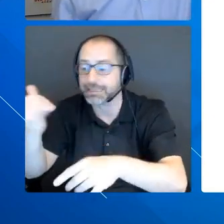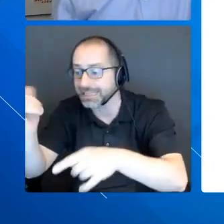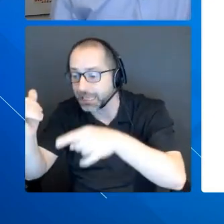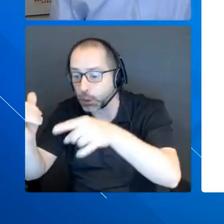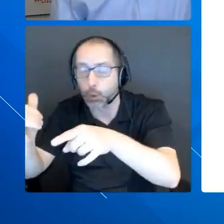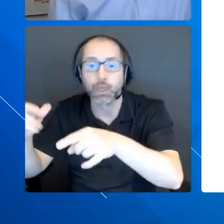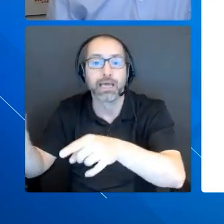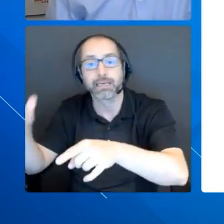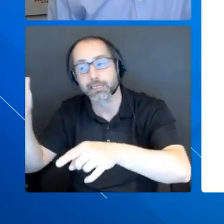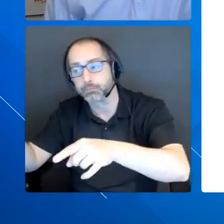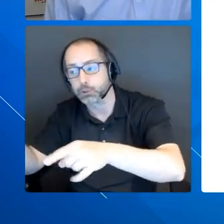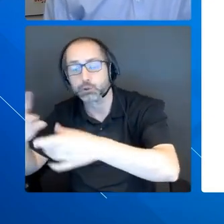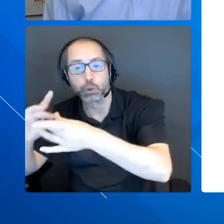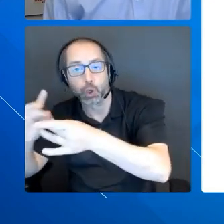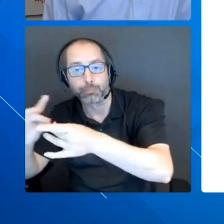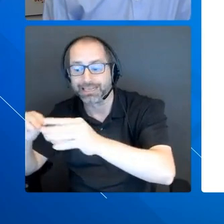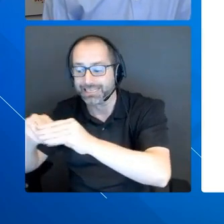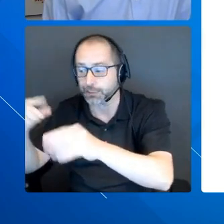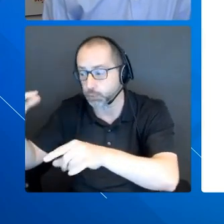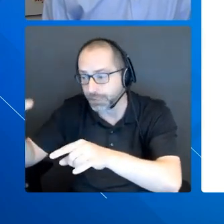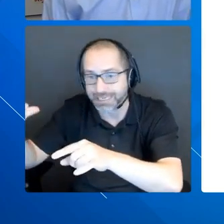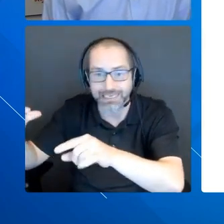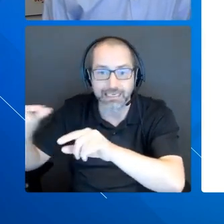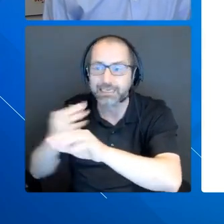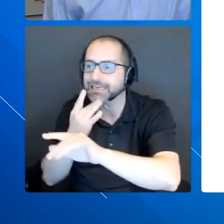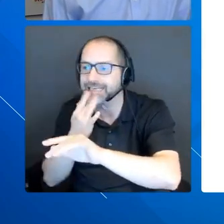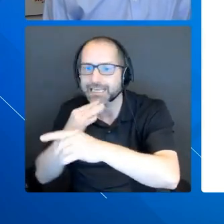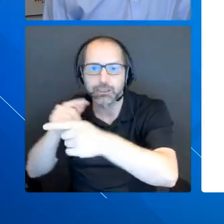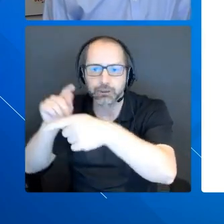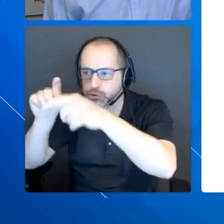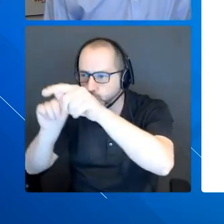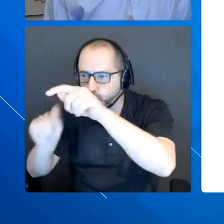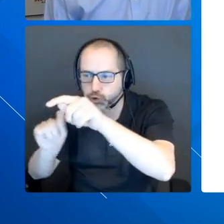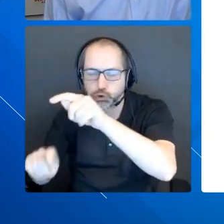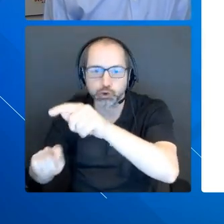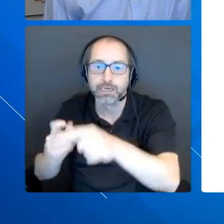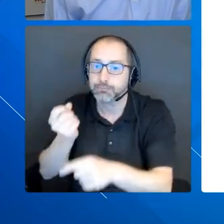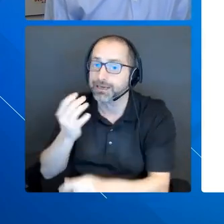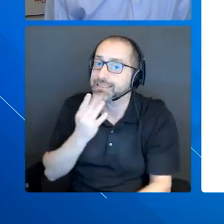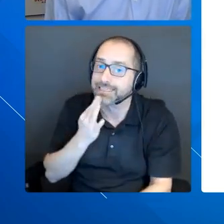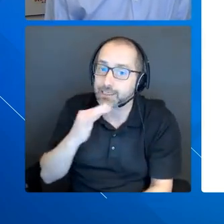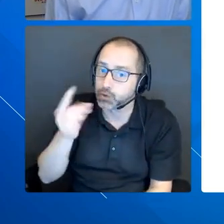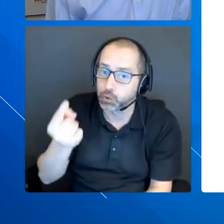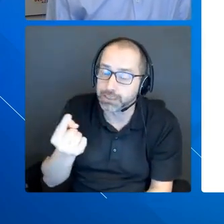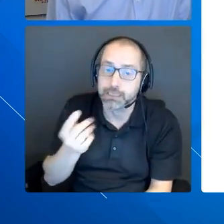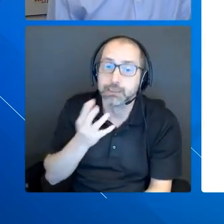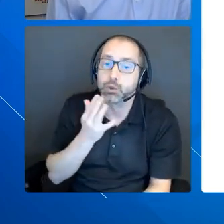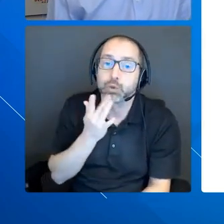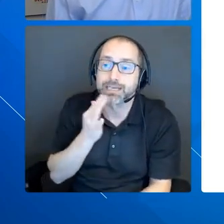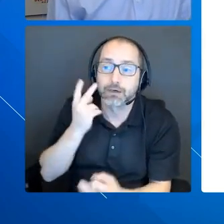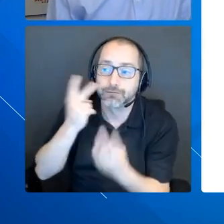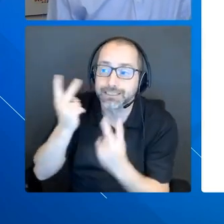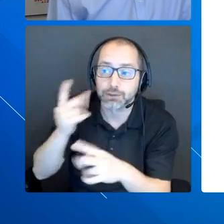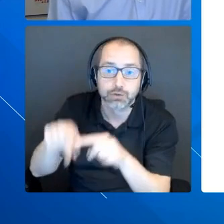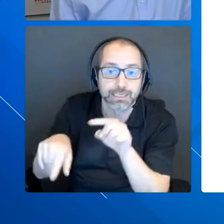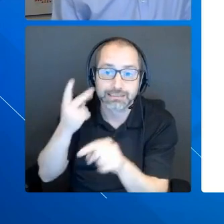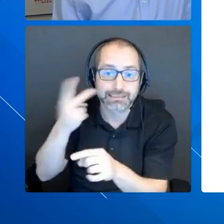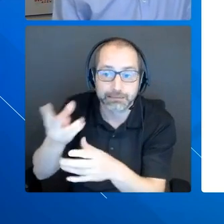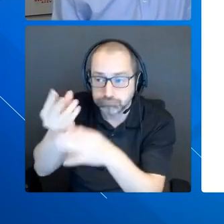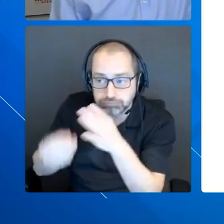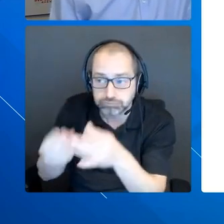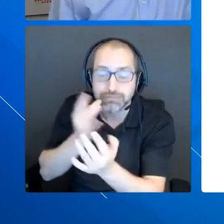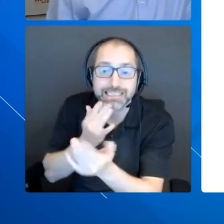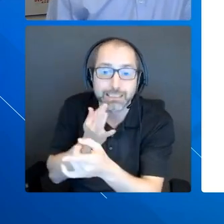green. You get the idea. But it's just colors, okay? So somebody who's color vision deficient, they can't tell the difference,